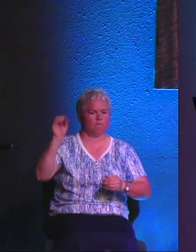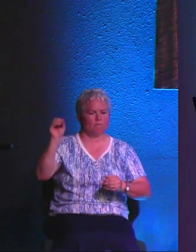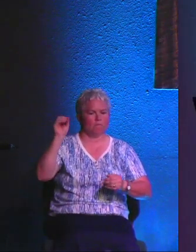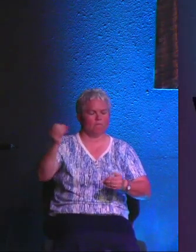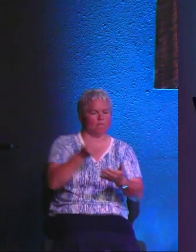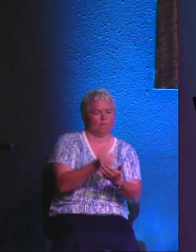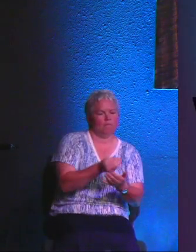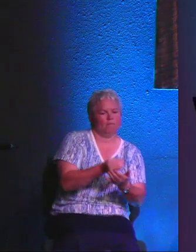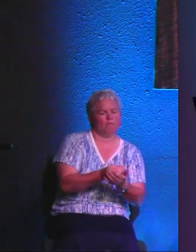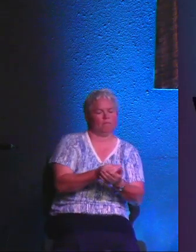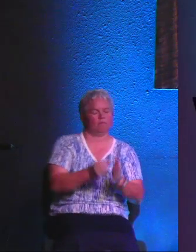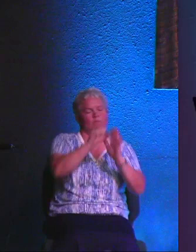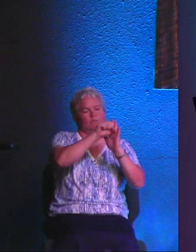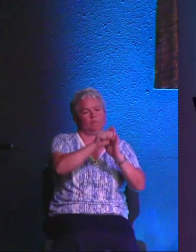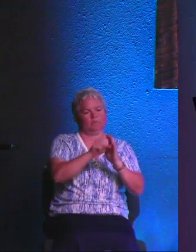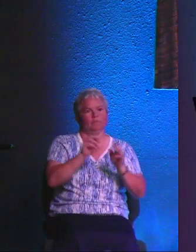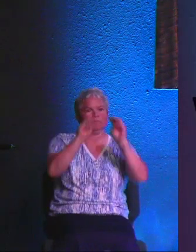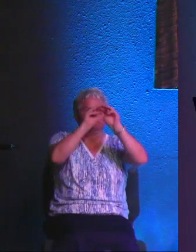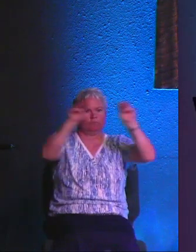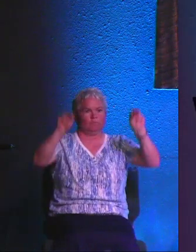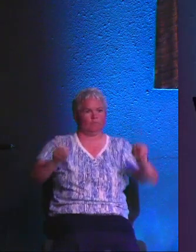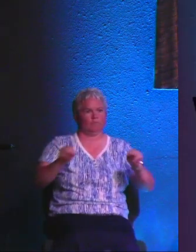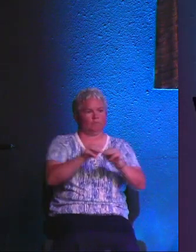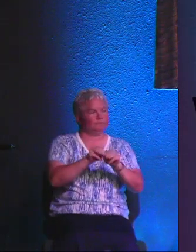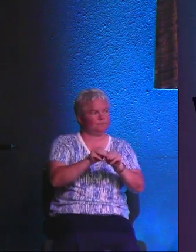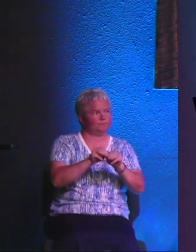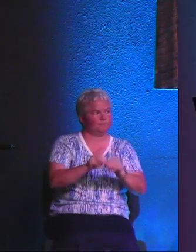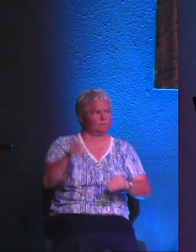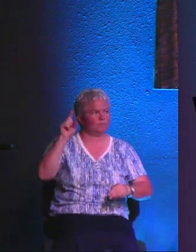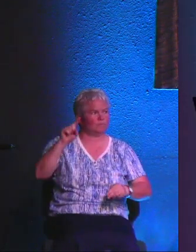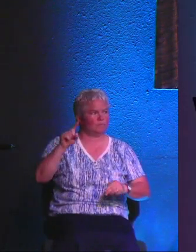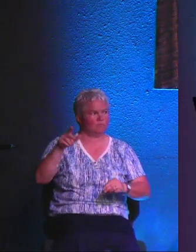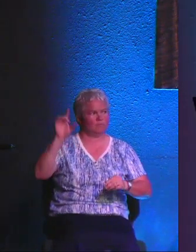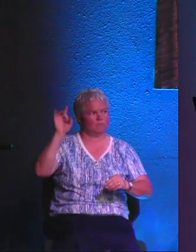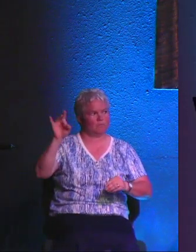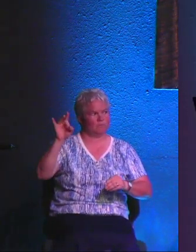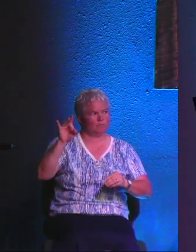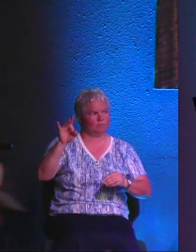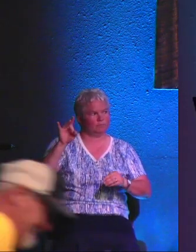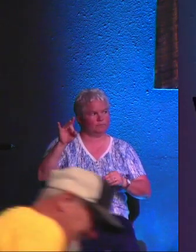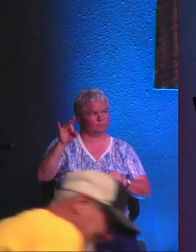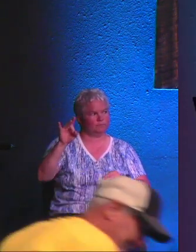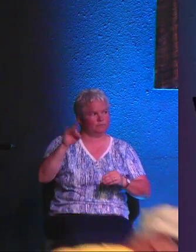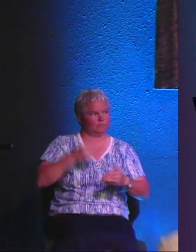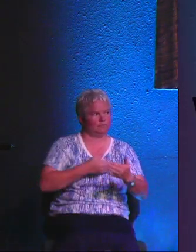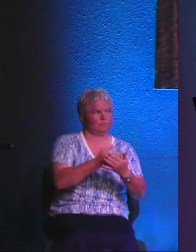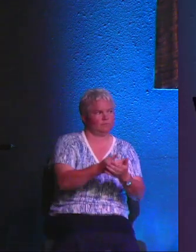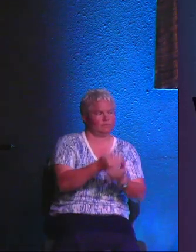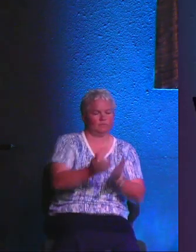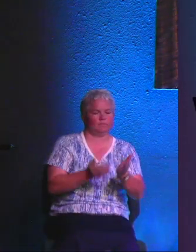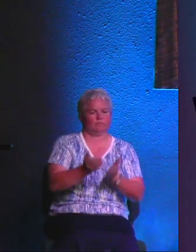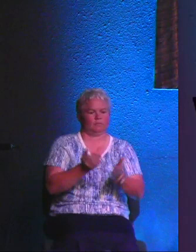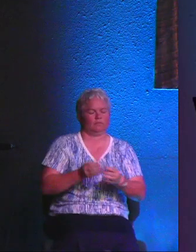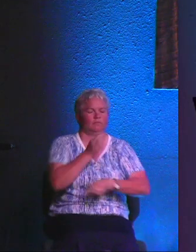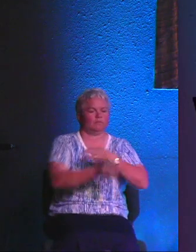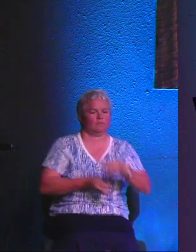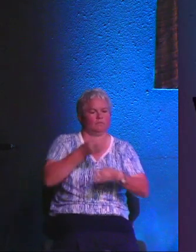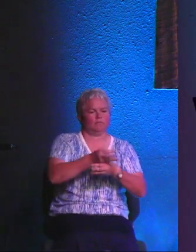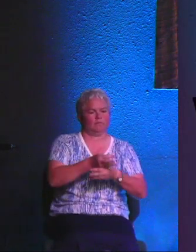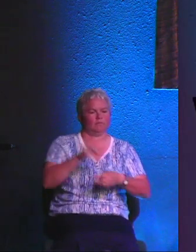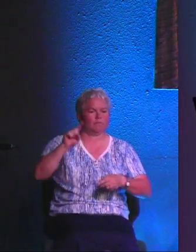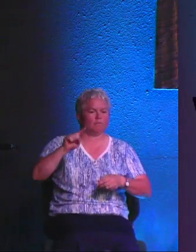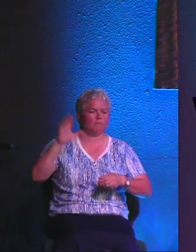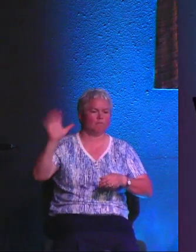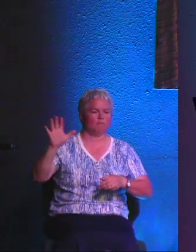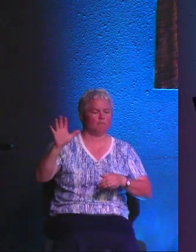$22,800 was lost in the state of Montana due to drug abuse, and $1.8 million by the end of this service, and worldwide, a